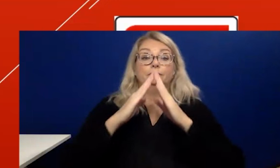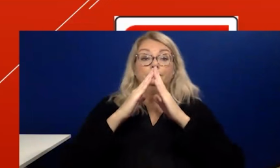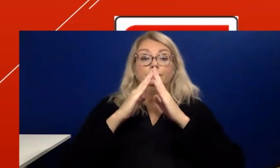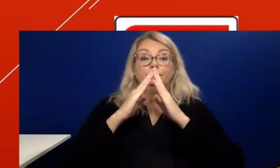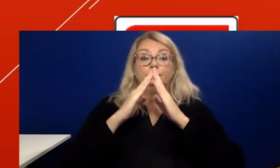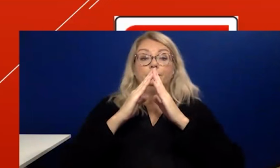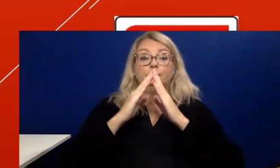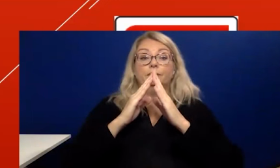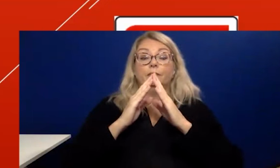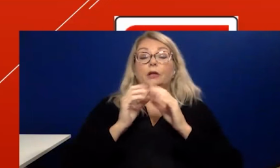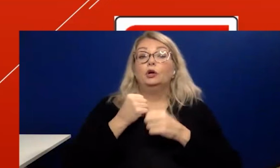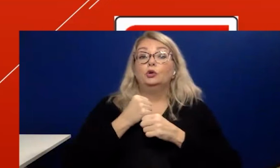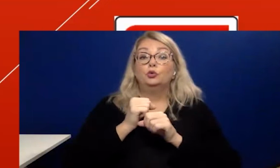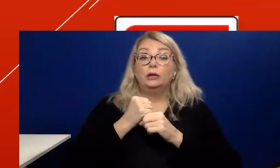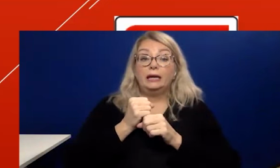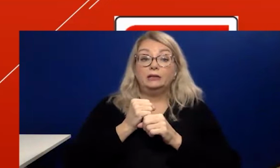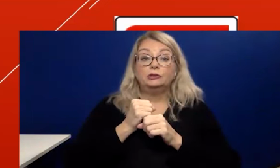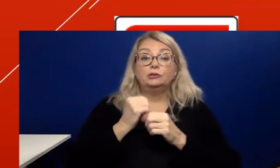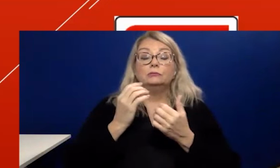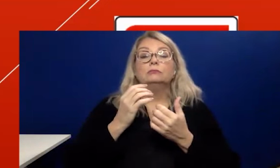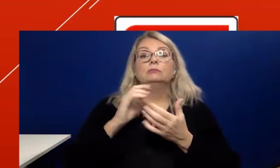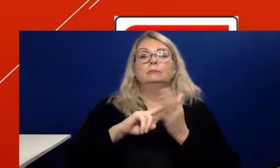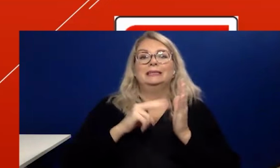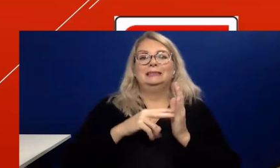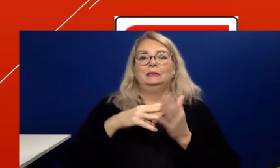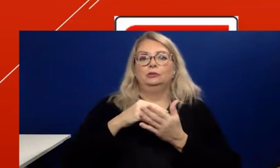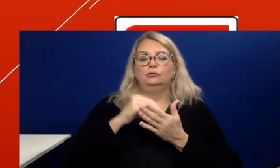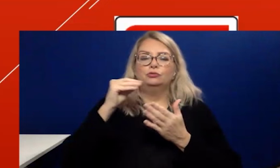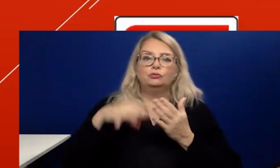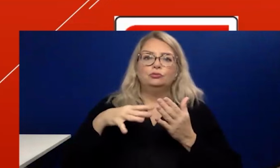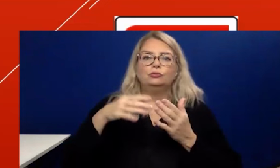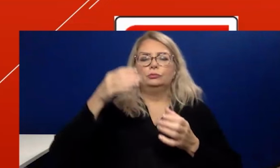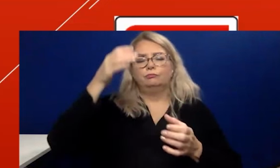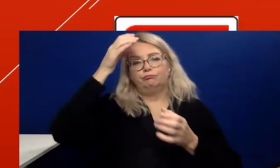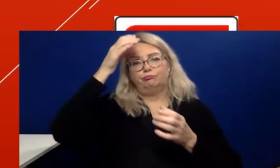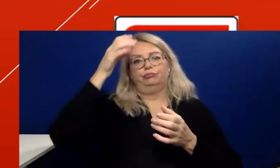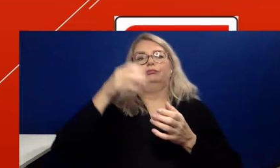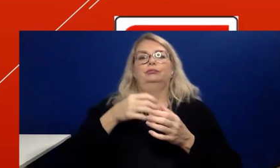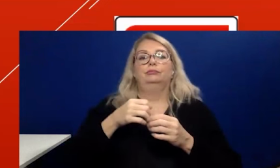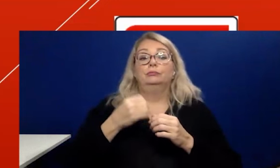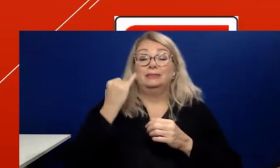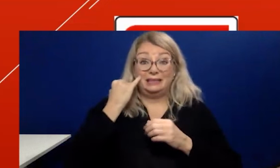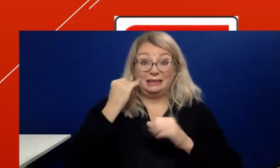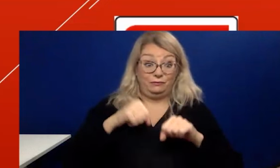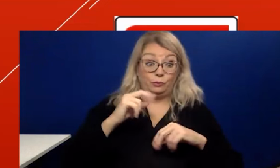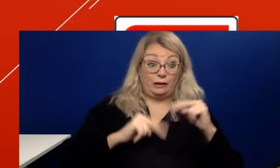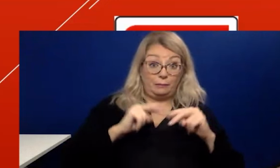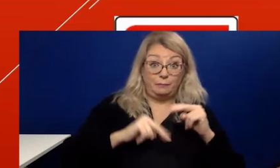is really locking in that information. When they can build it, they're going to remember it,